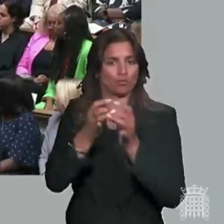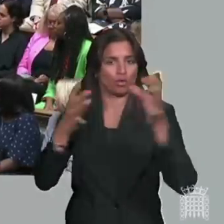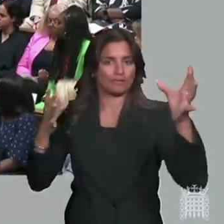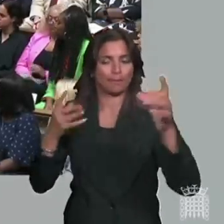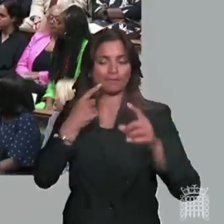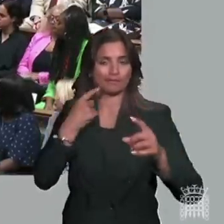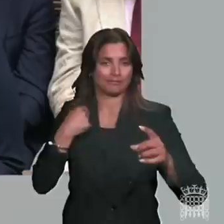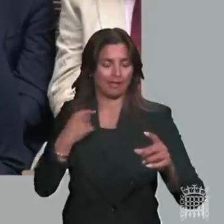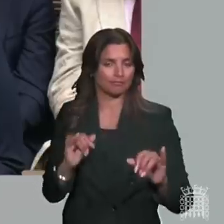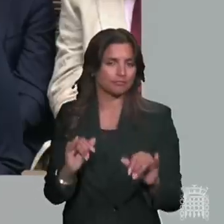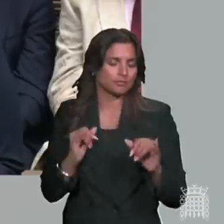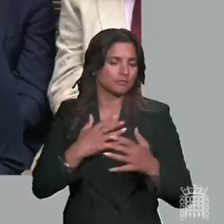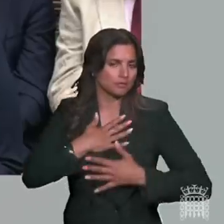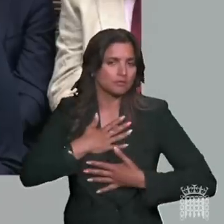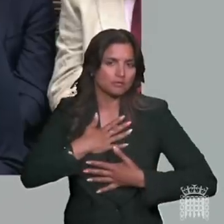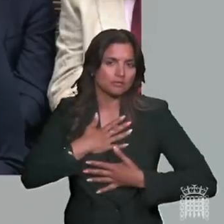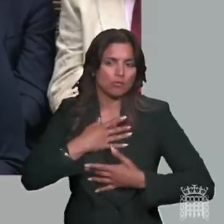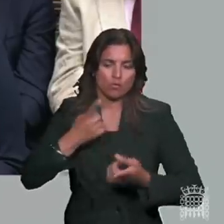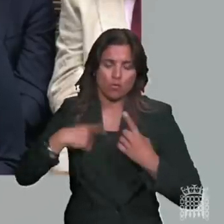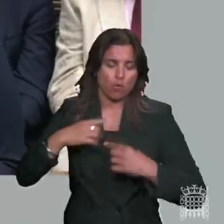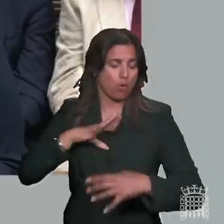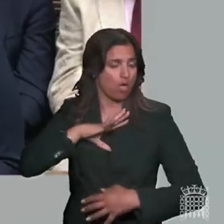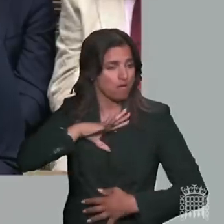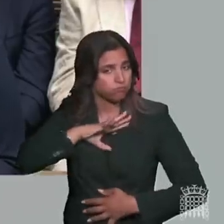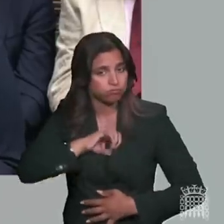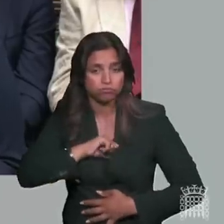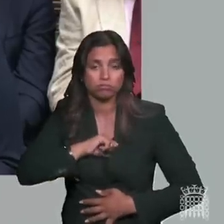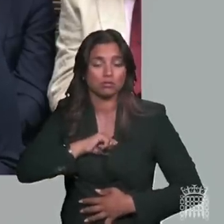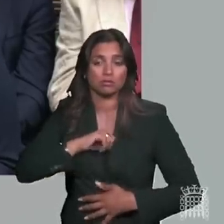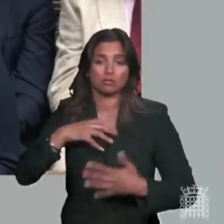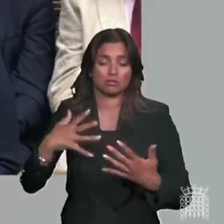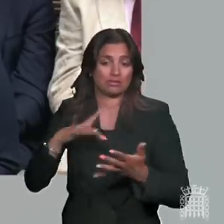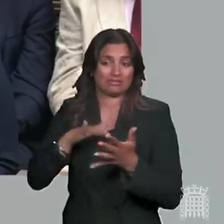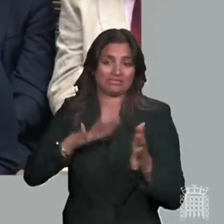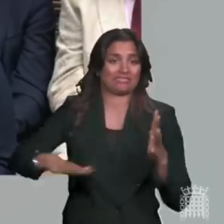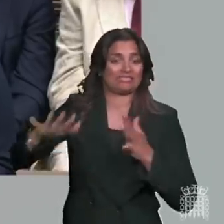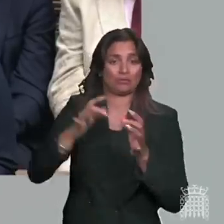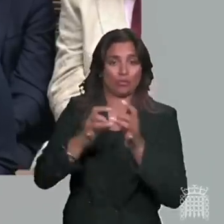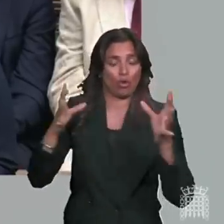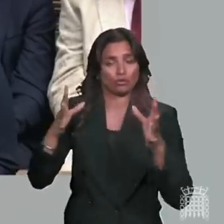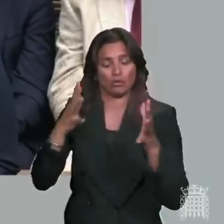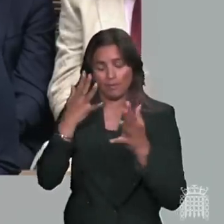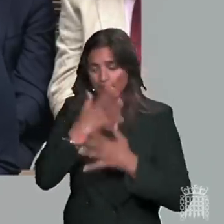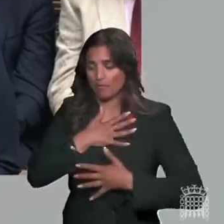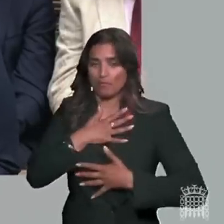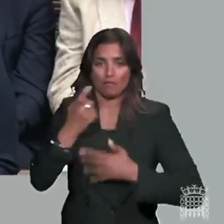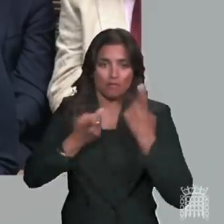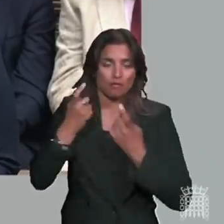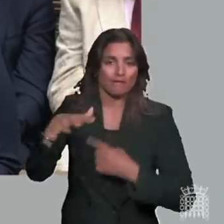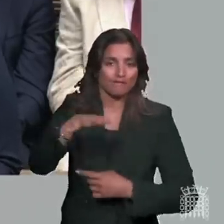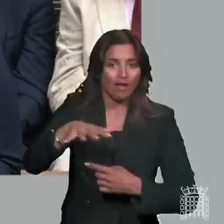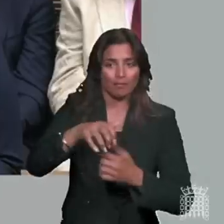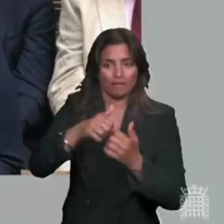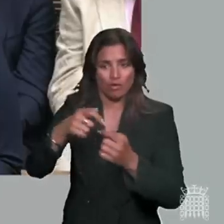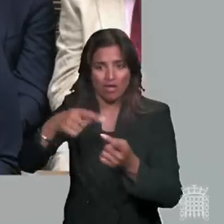yesterday. The thoughts and prayers of the whole city are with the family and friends of those killed and with those